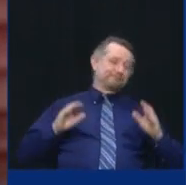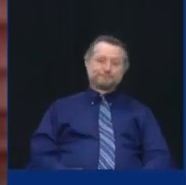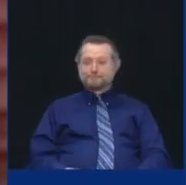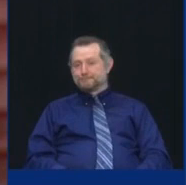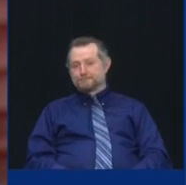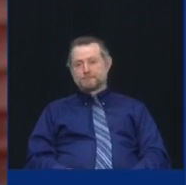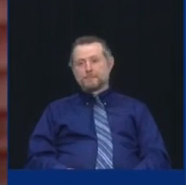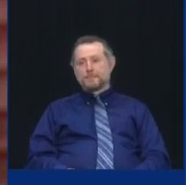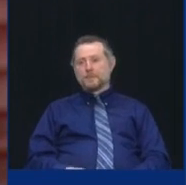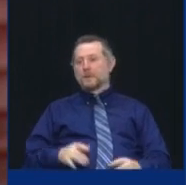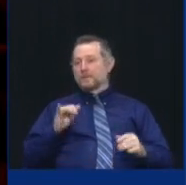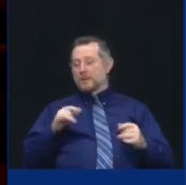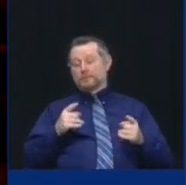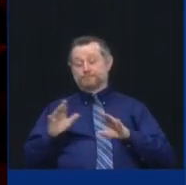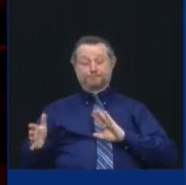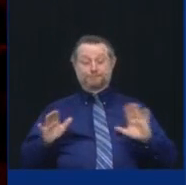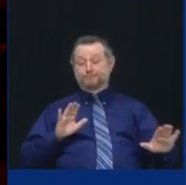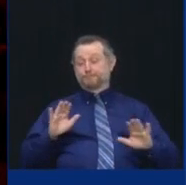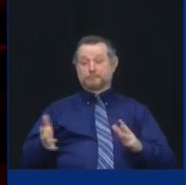that's where we are.